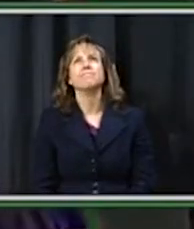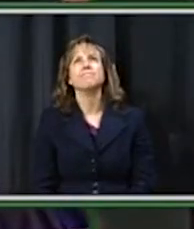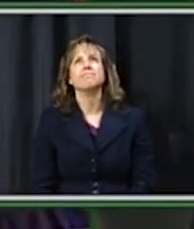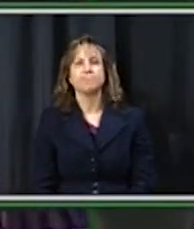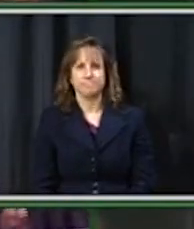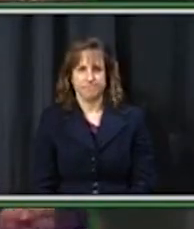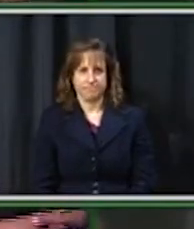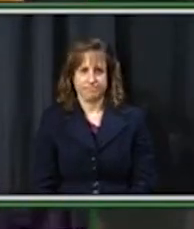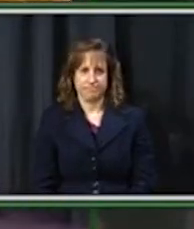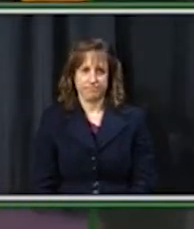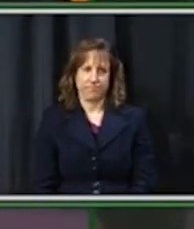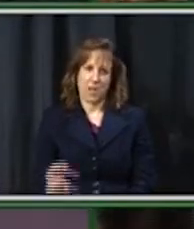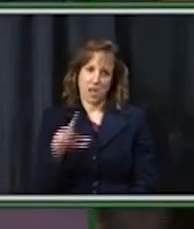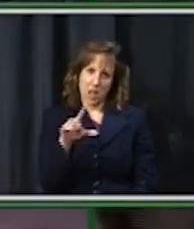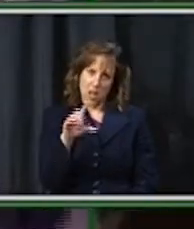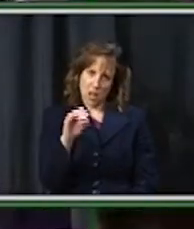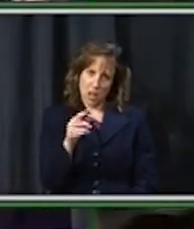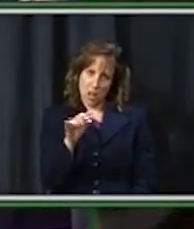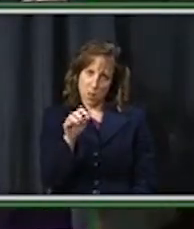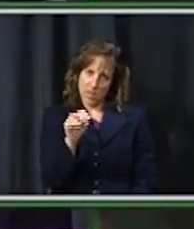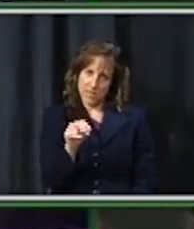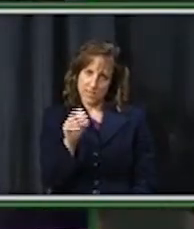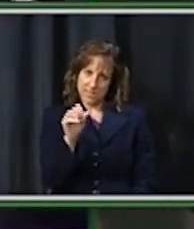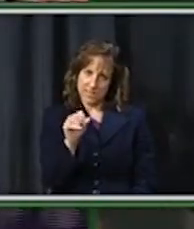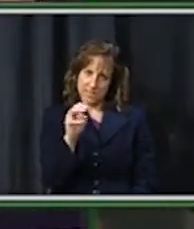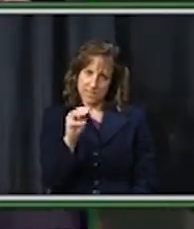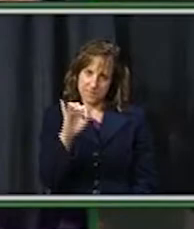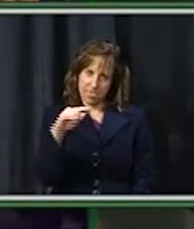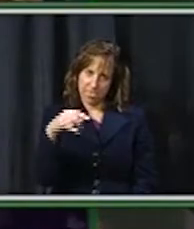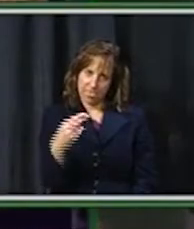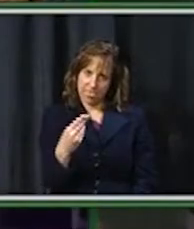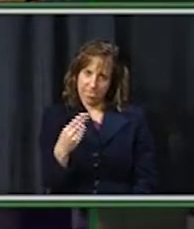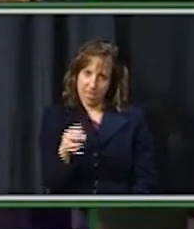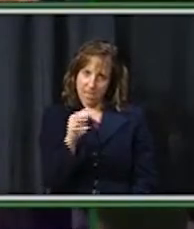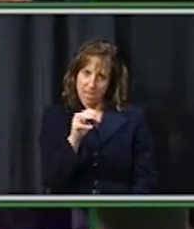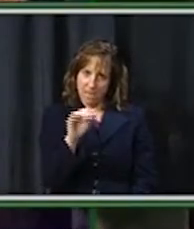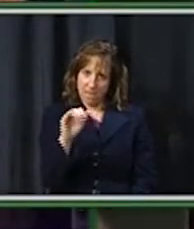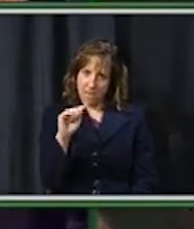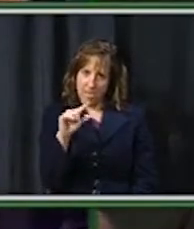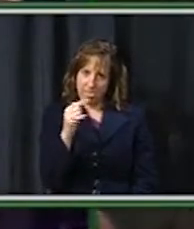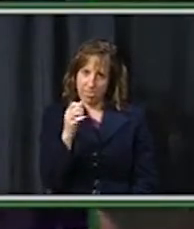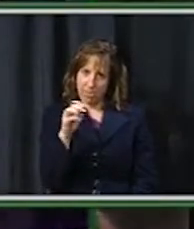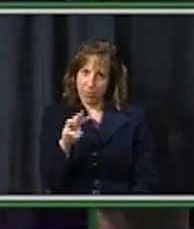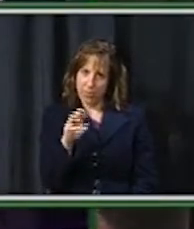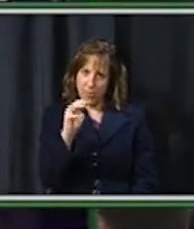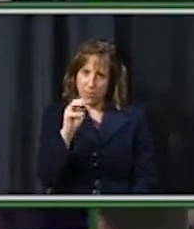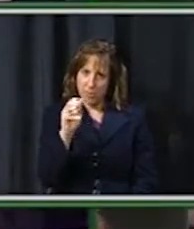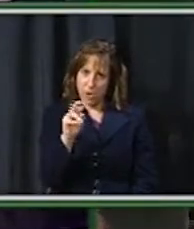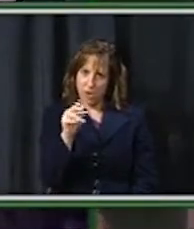Logan Michael Smith. Matthew Martin.